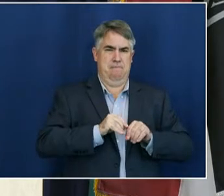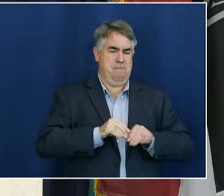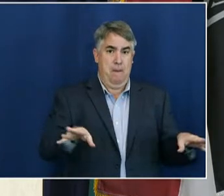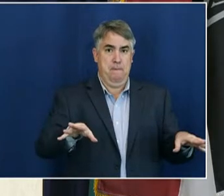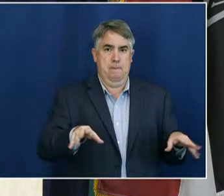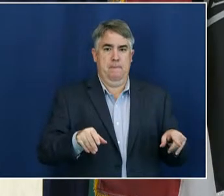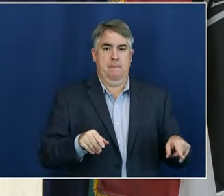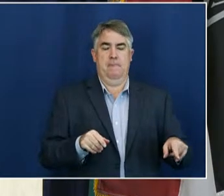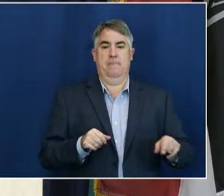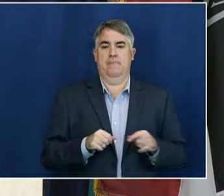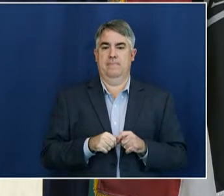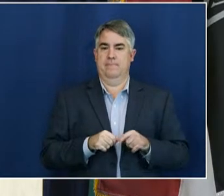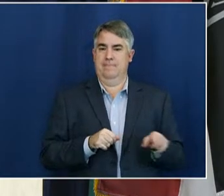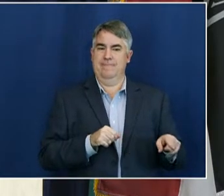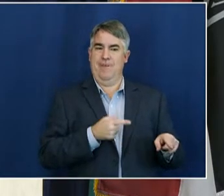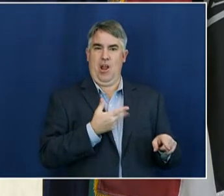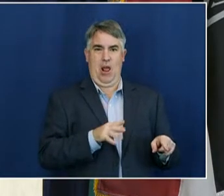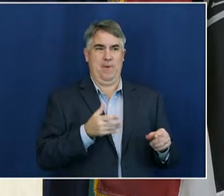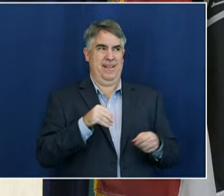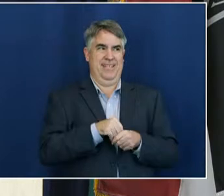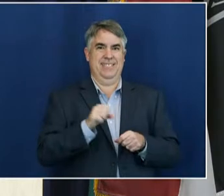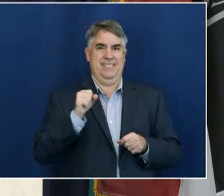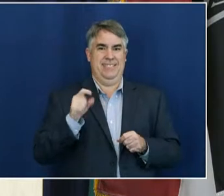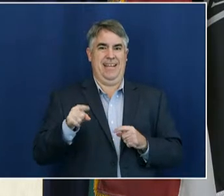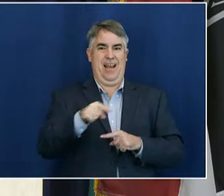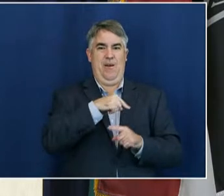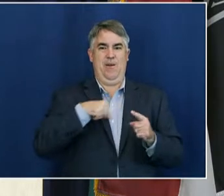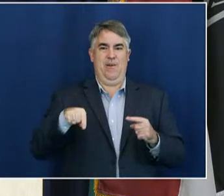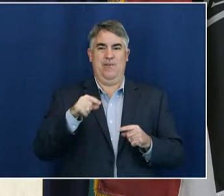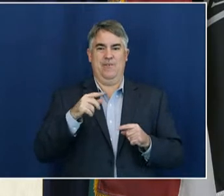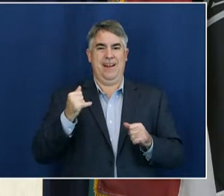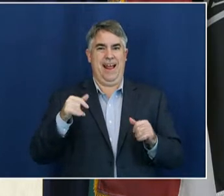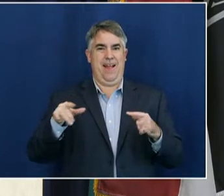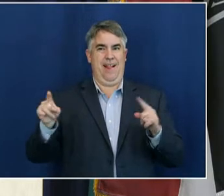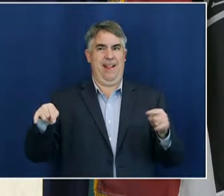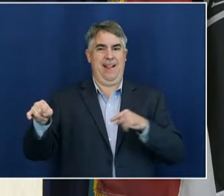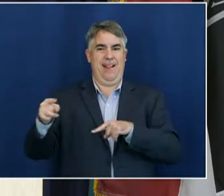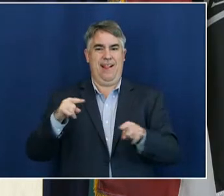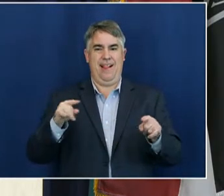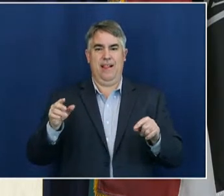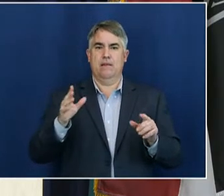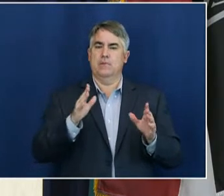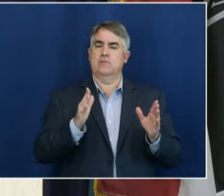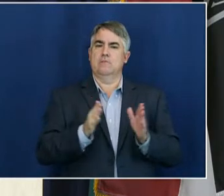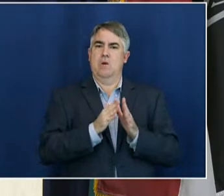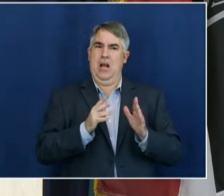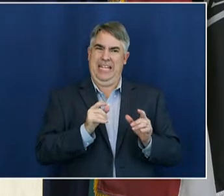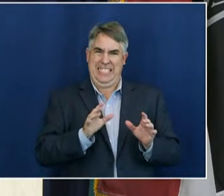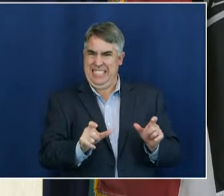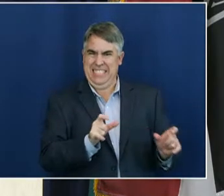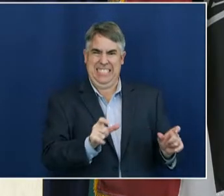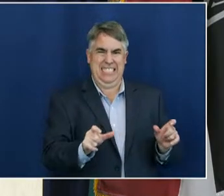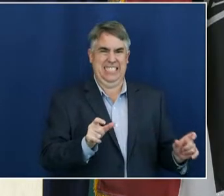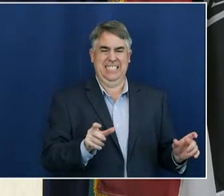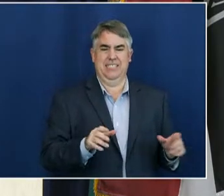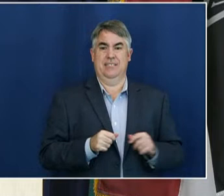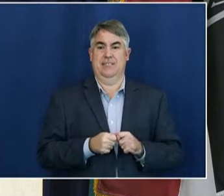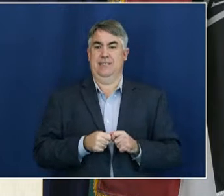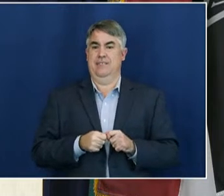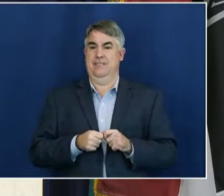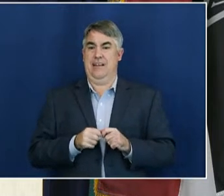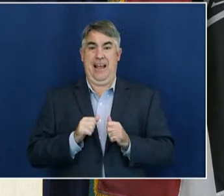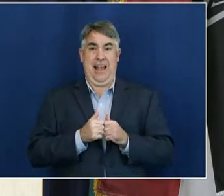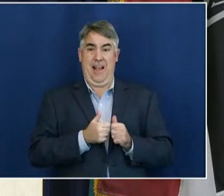community. It's circulating to some extent, very low at this point, but that the measures that can be taken to control